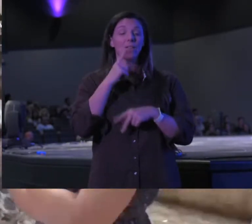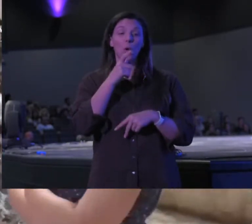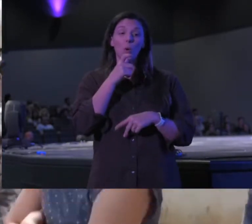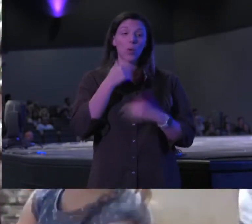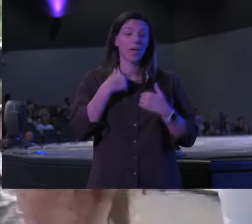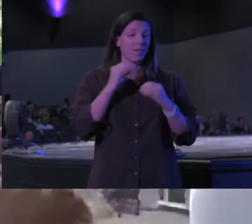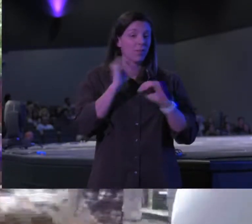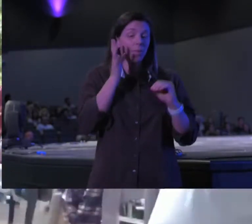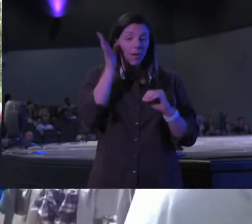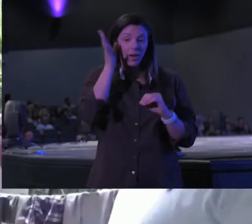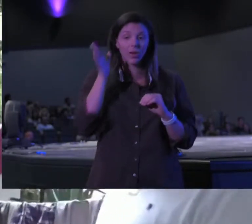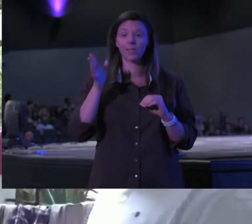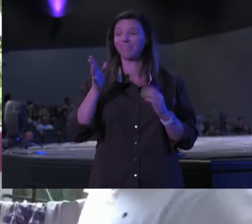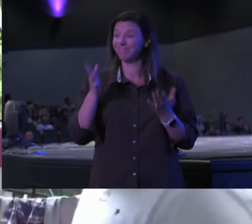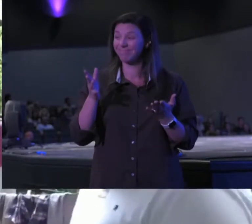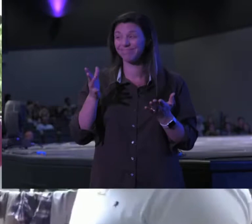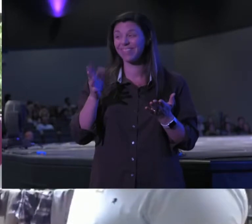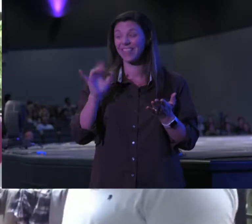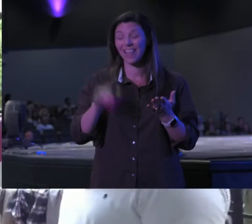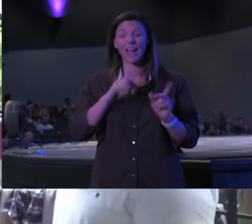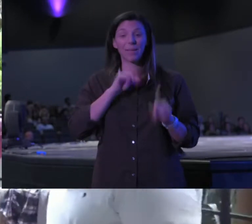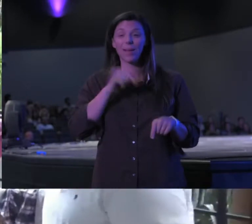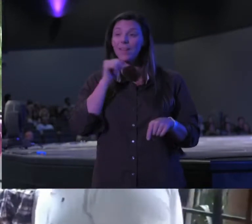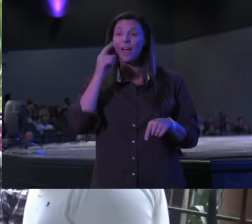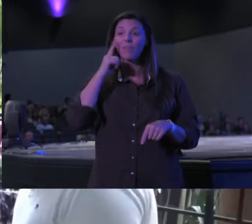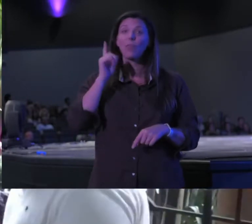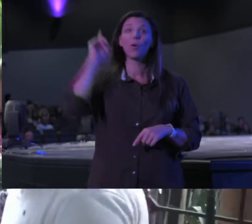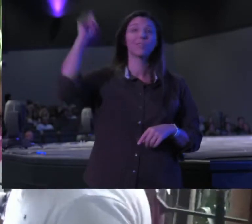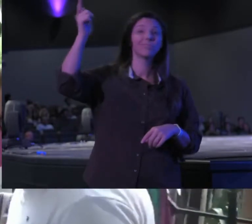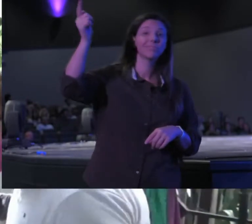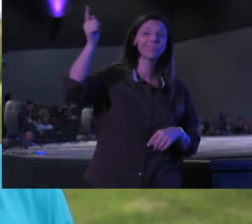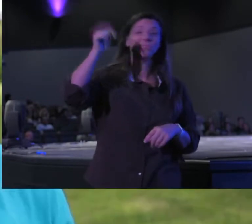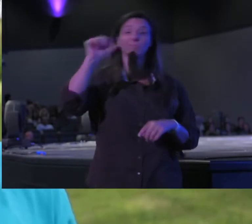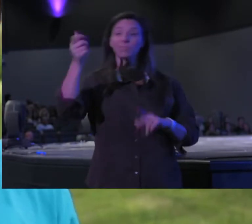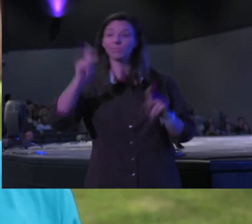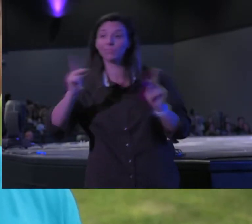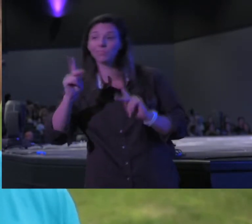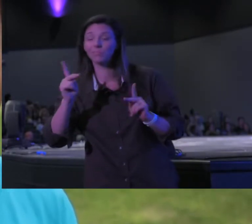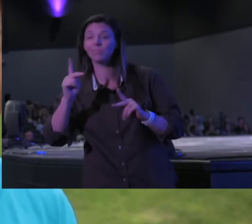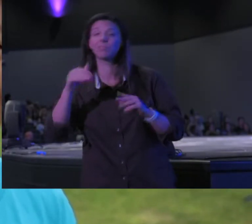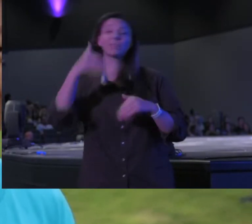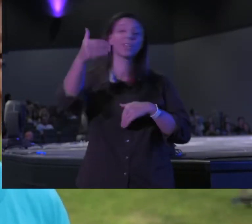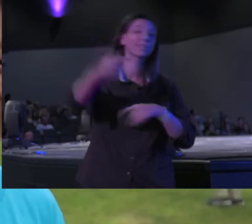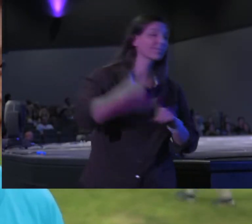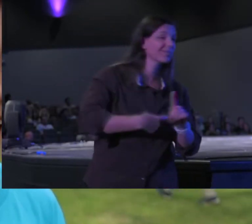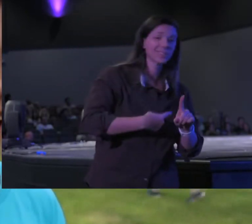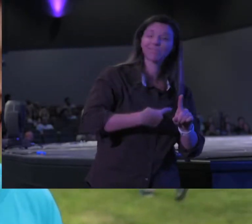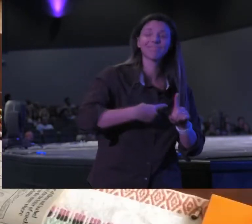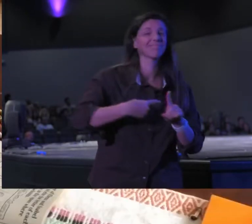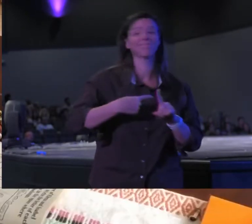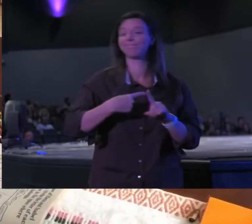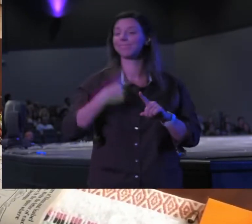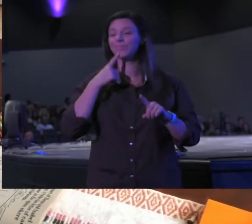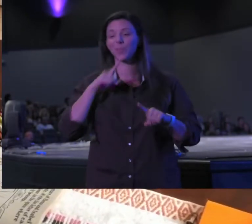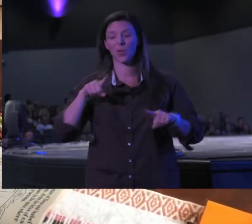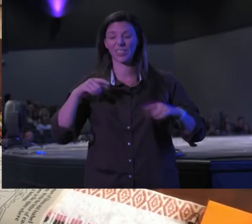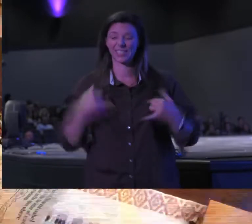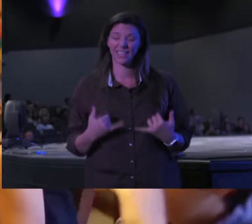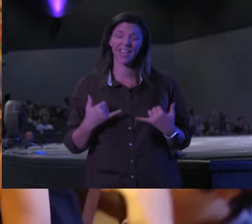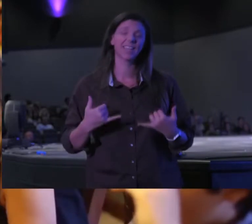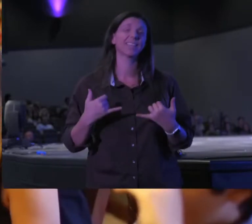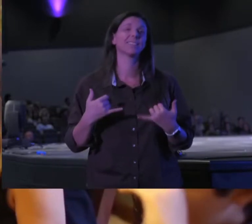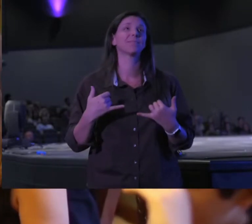generation. It's not for next year's missions trip. It's not for next month. It's for